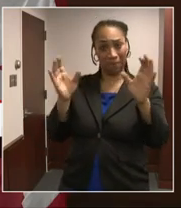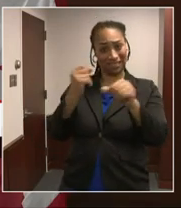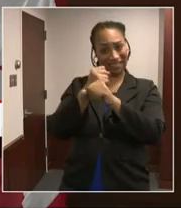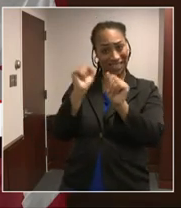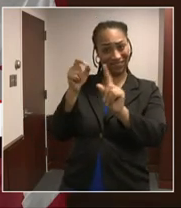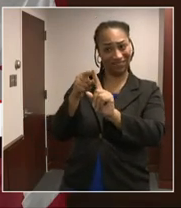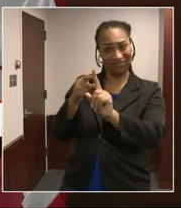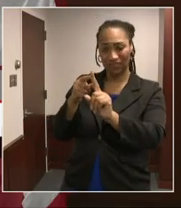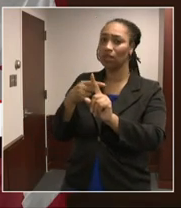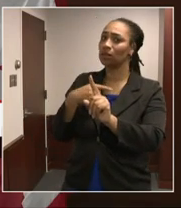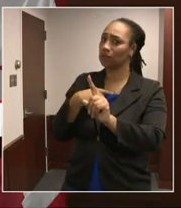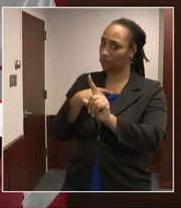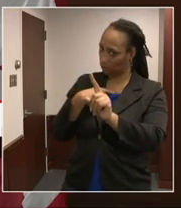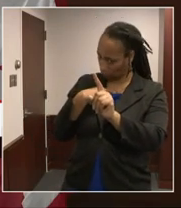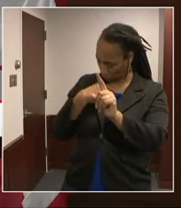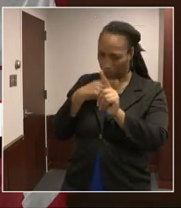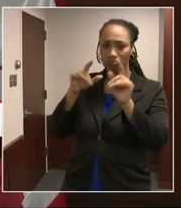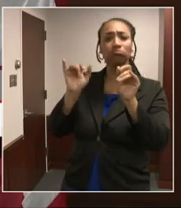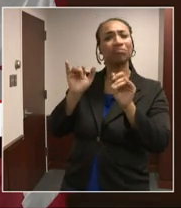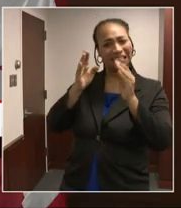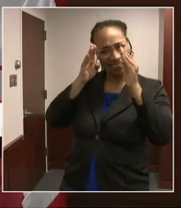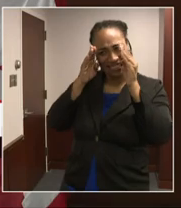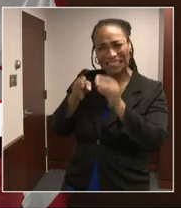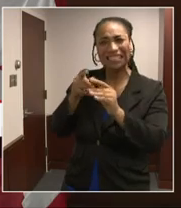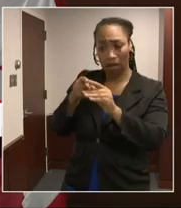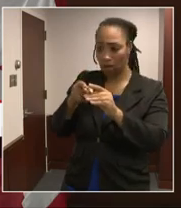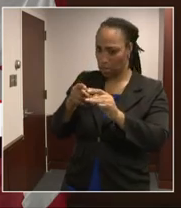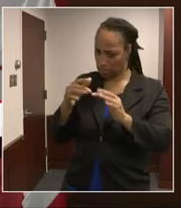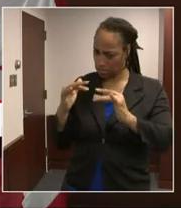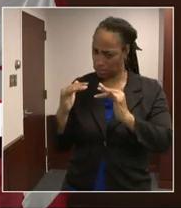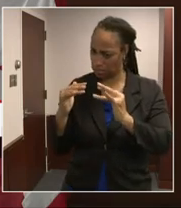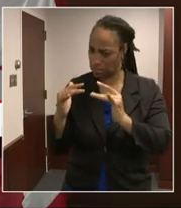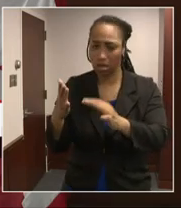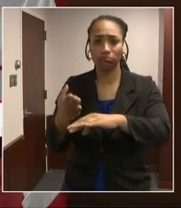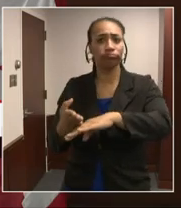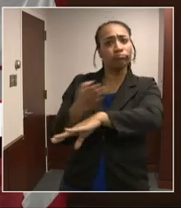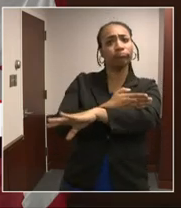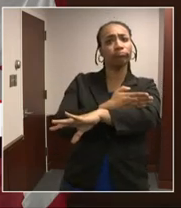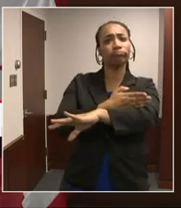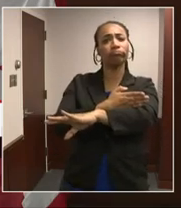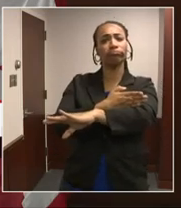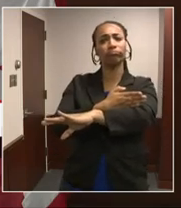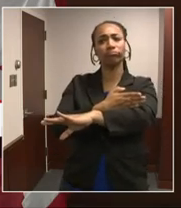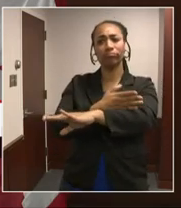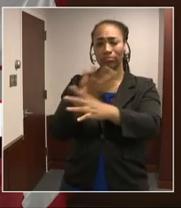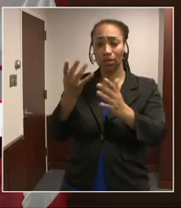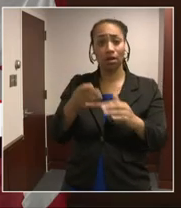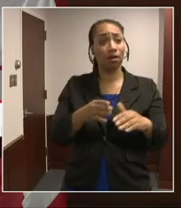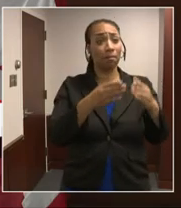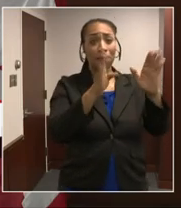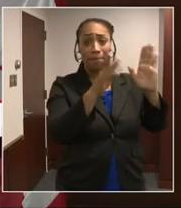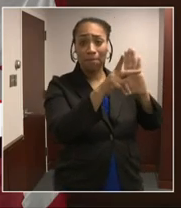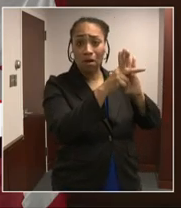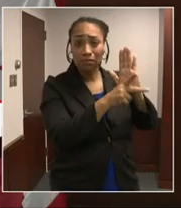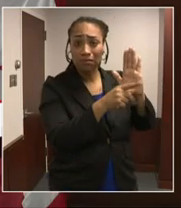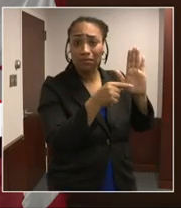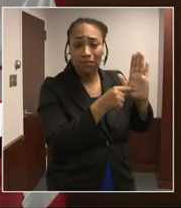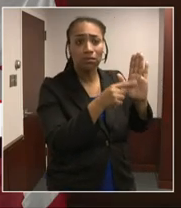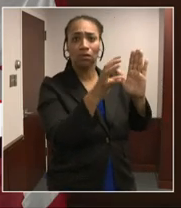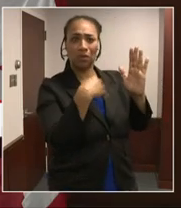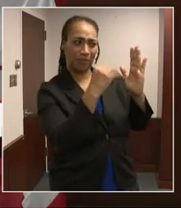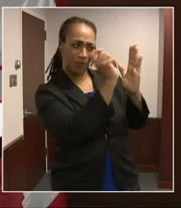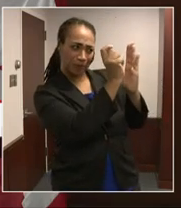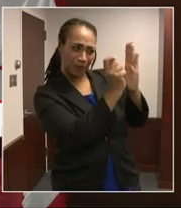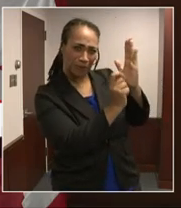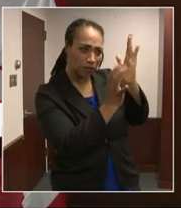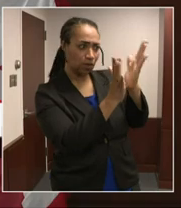we have done related to improvements in the public policy environment, as well as in